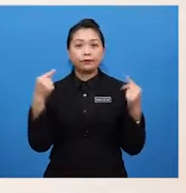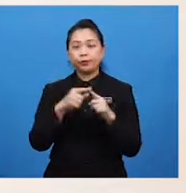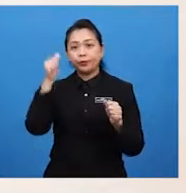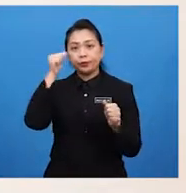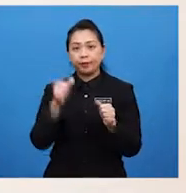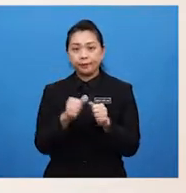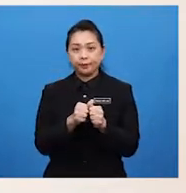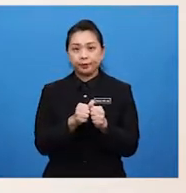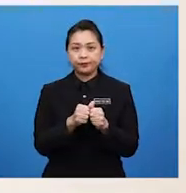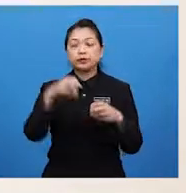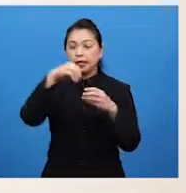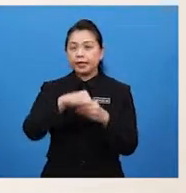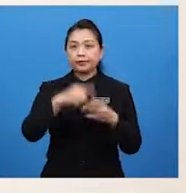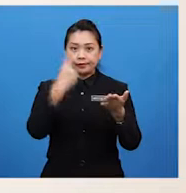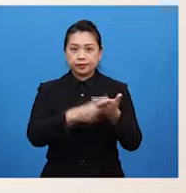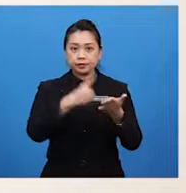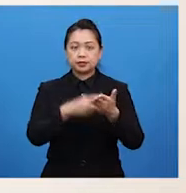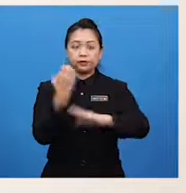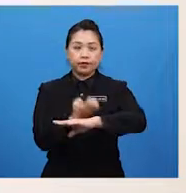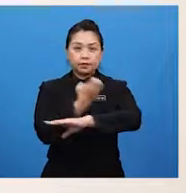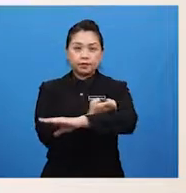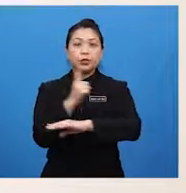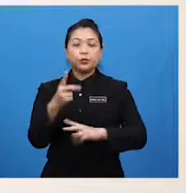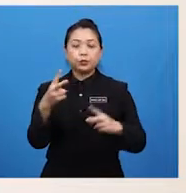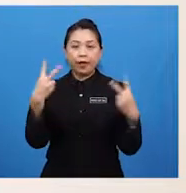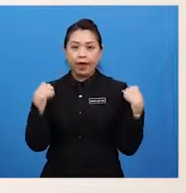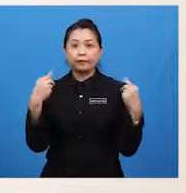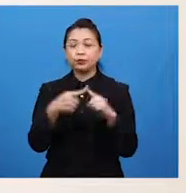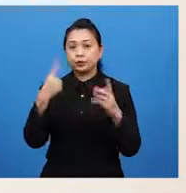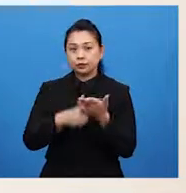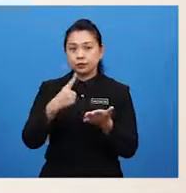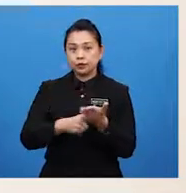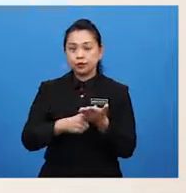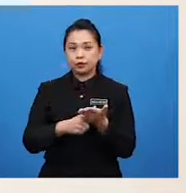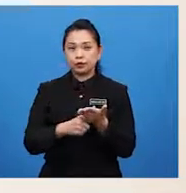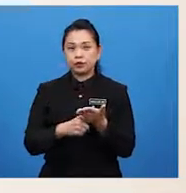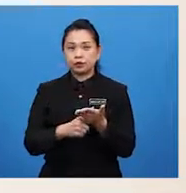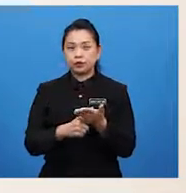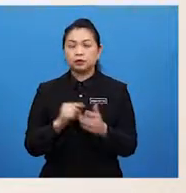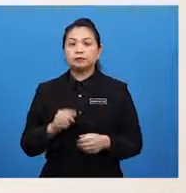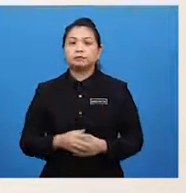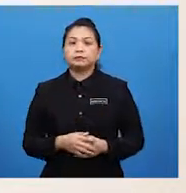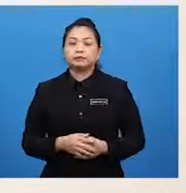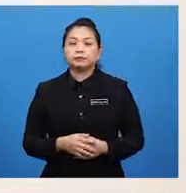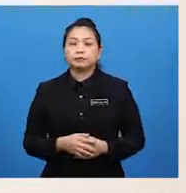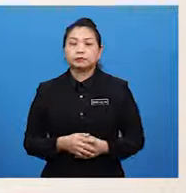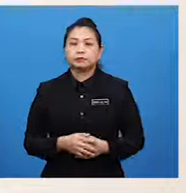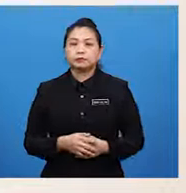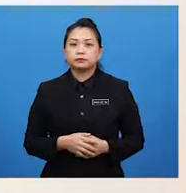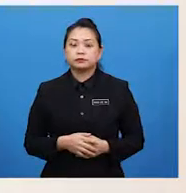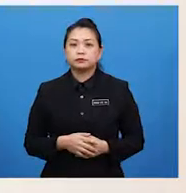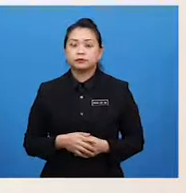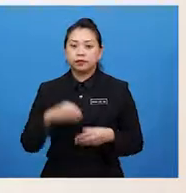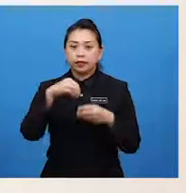that in a discursive essay, you will have to discuss both perspectives. Thus, in